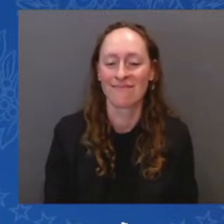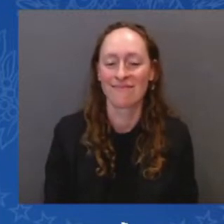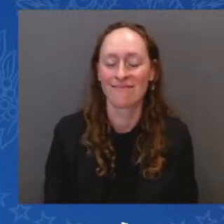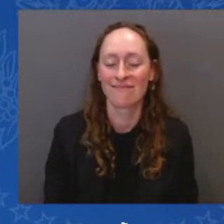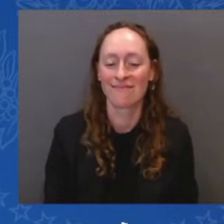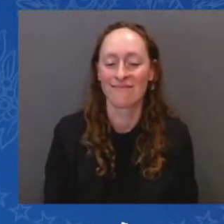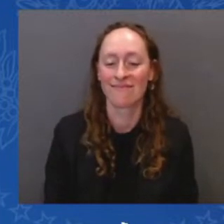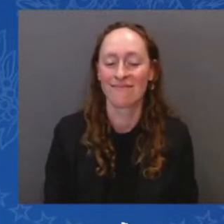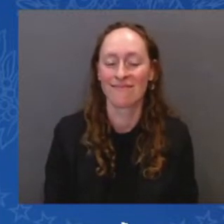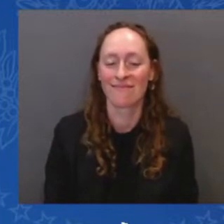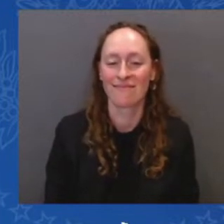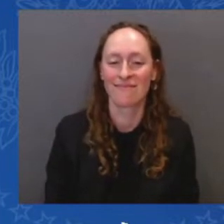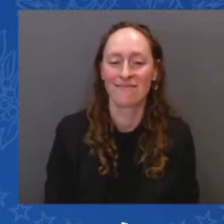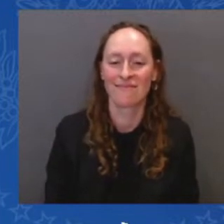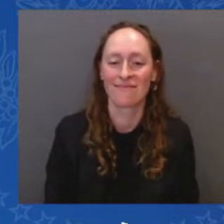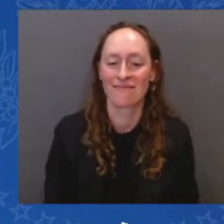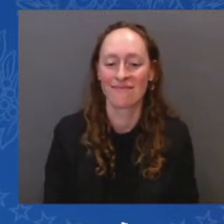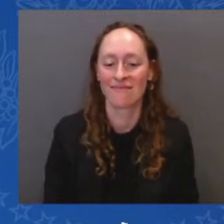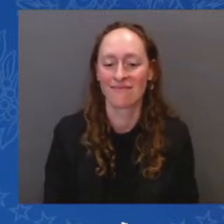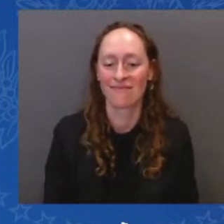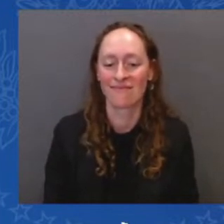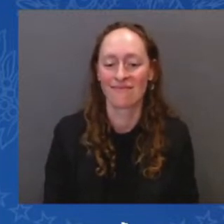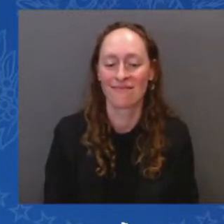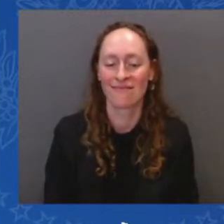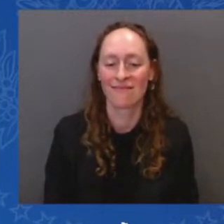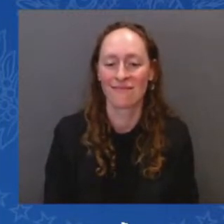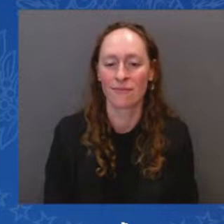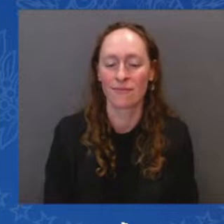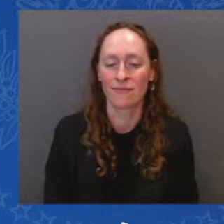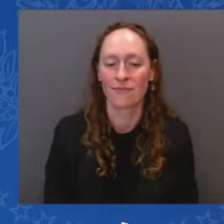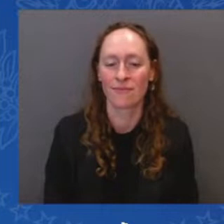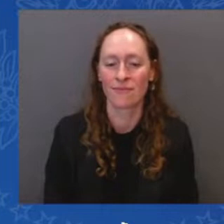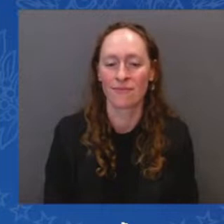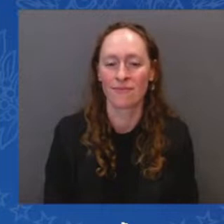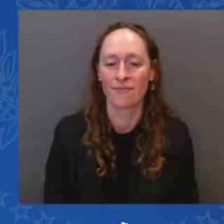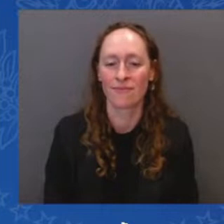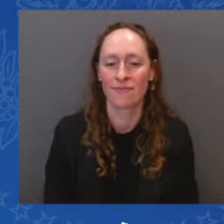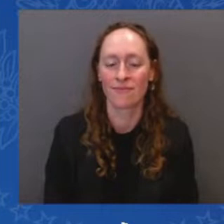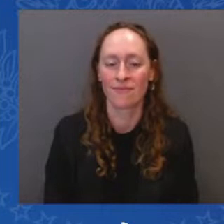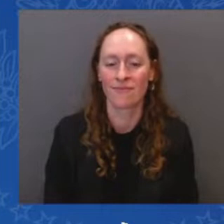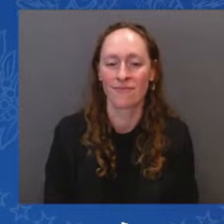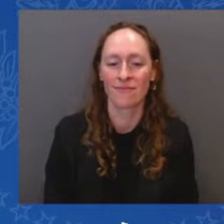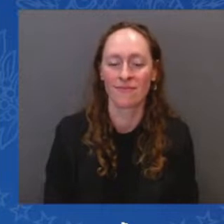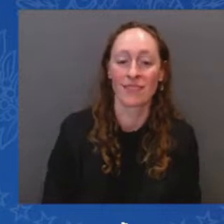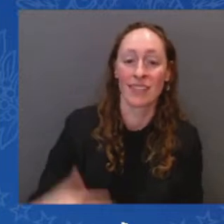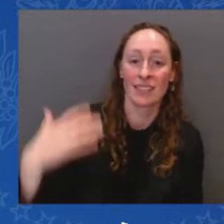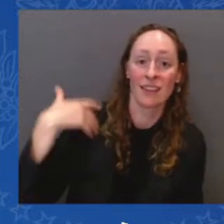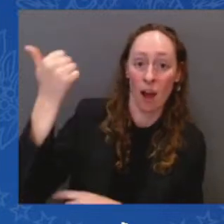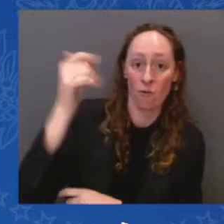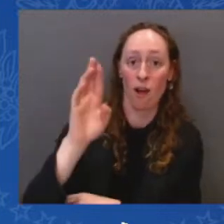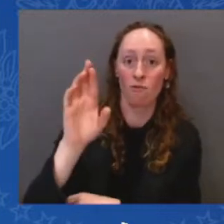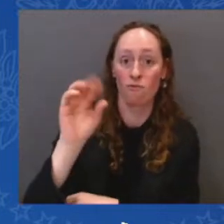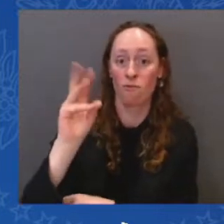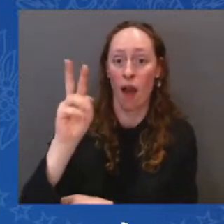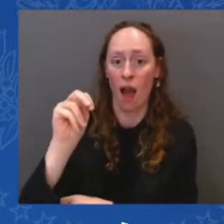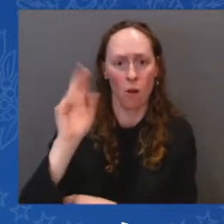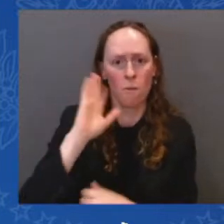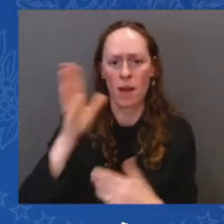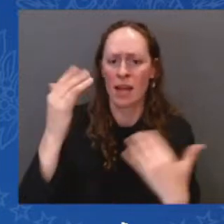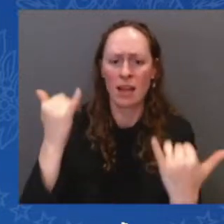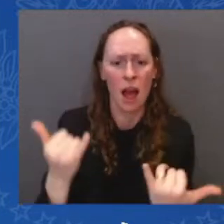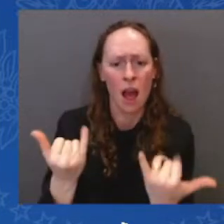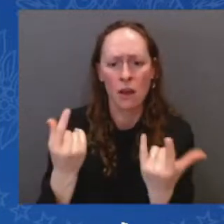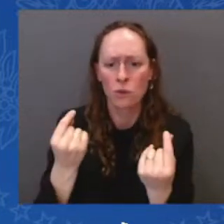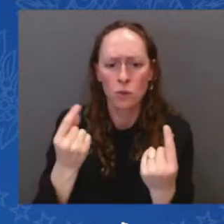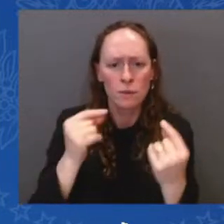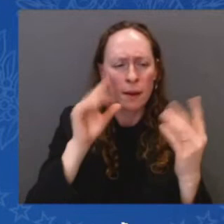You know, I'm told that when General Brown meets with troops, he often asks them, "What's your superpower?" And that's